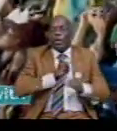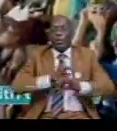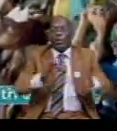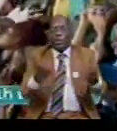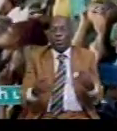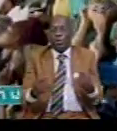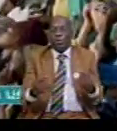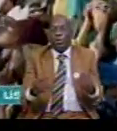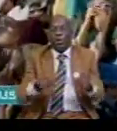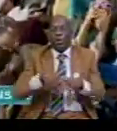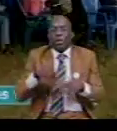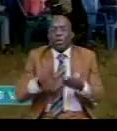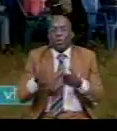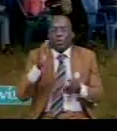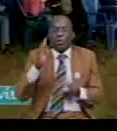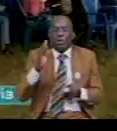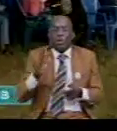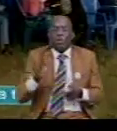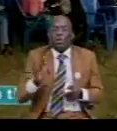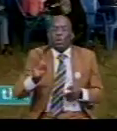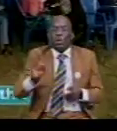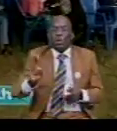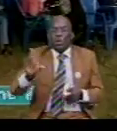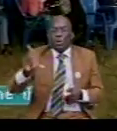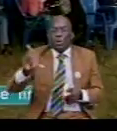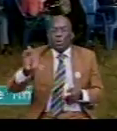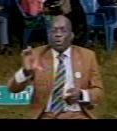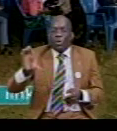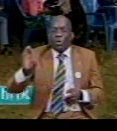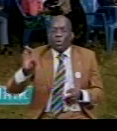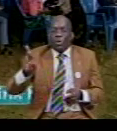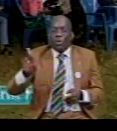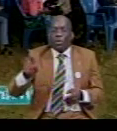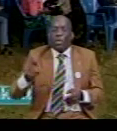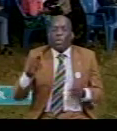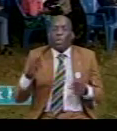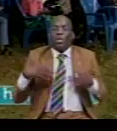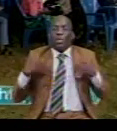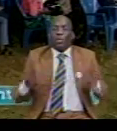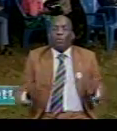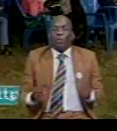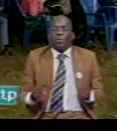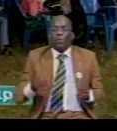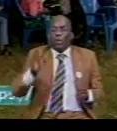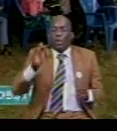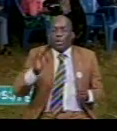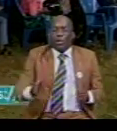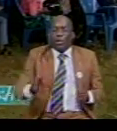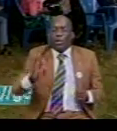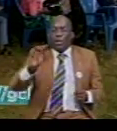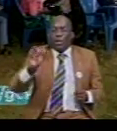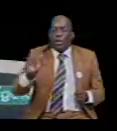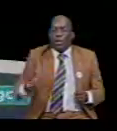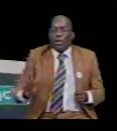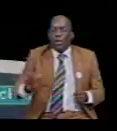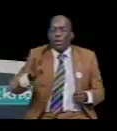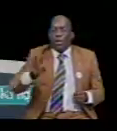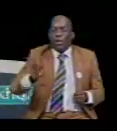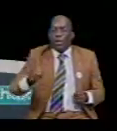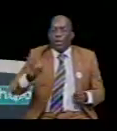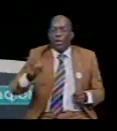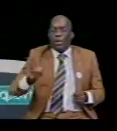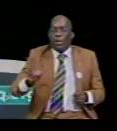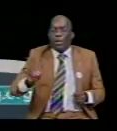Lord. Also healed. Favored. Praise the Lord. Praise the Lord.